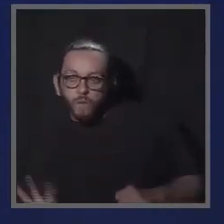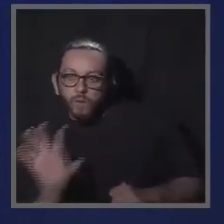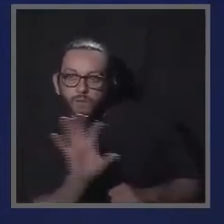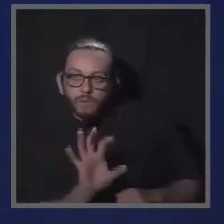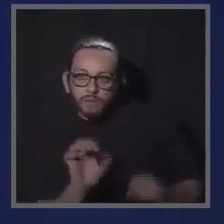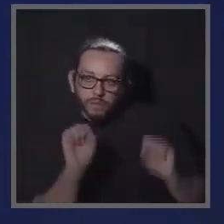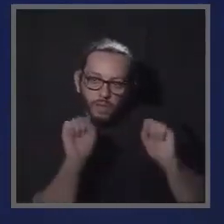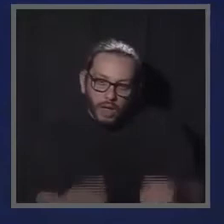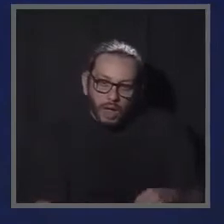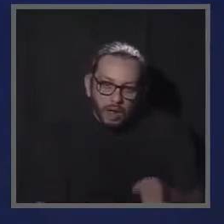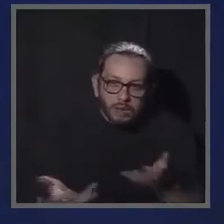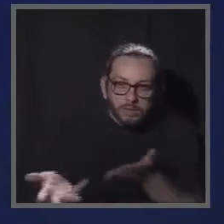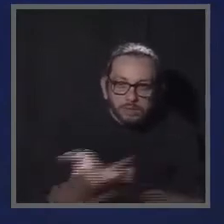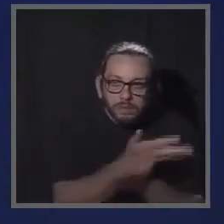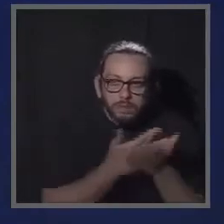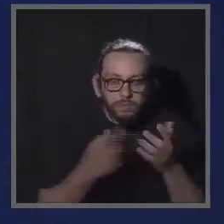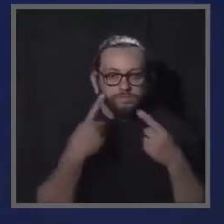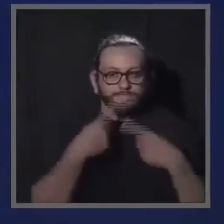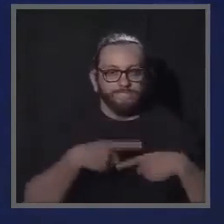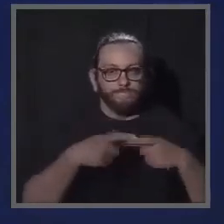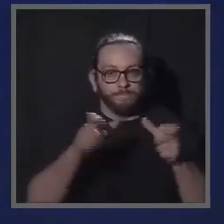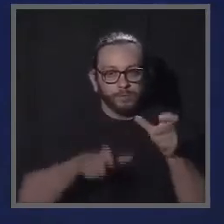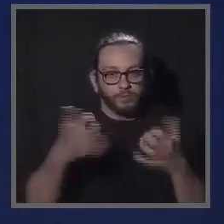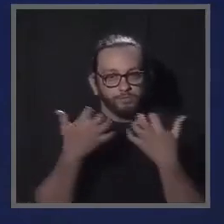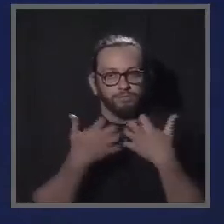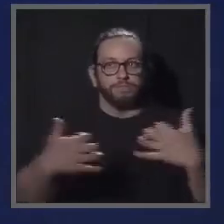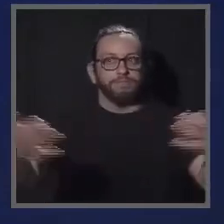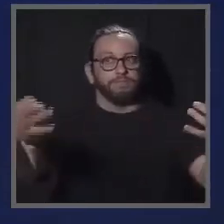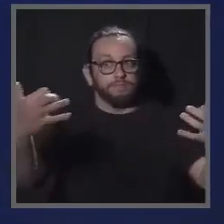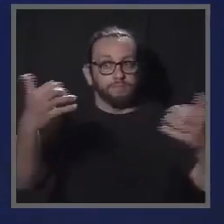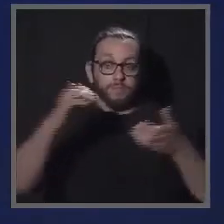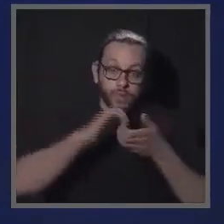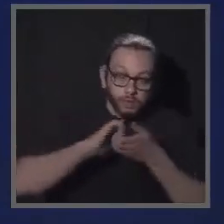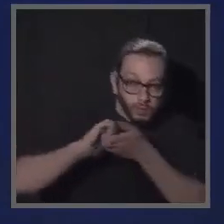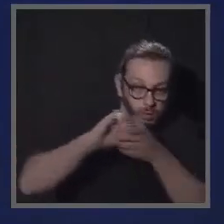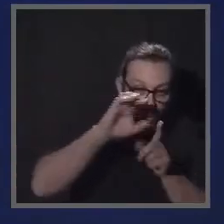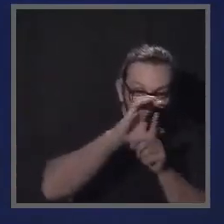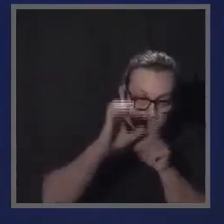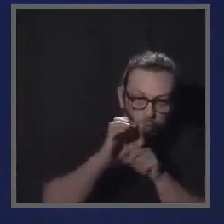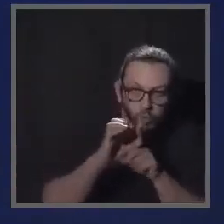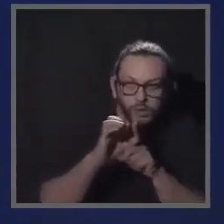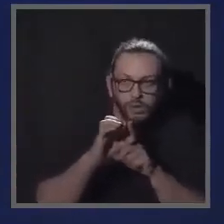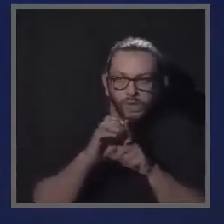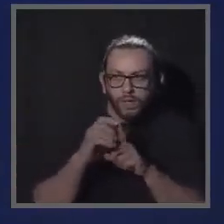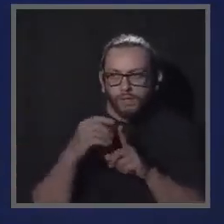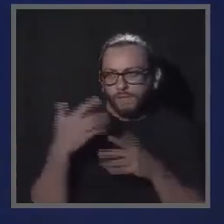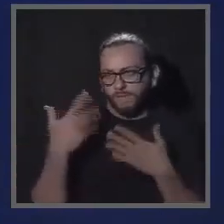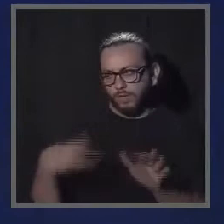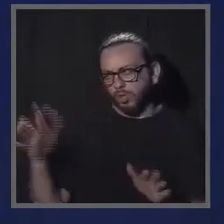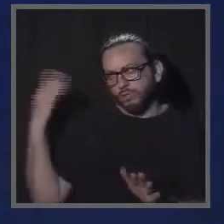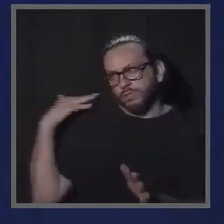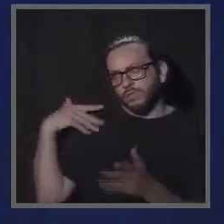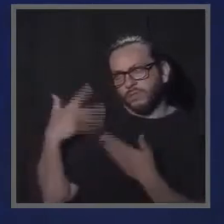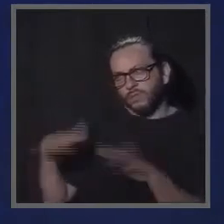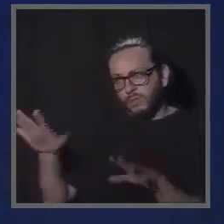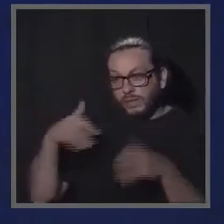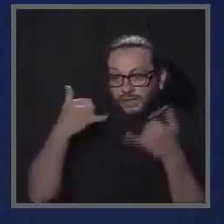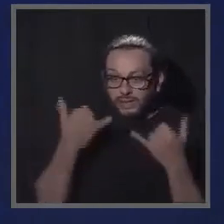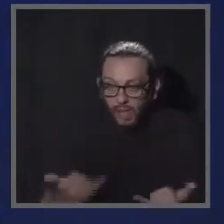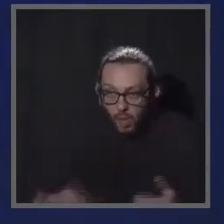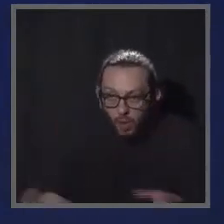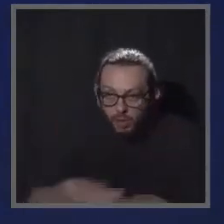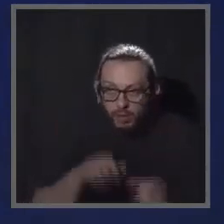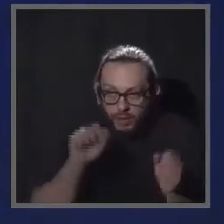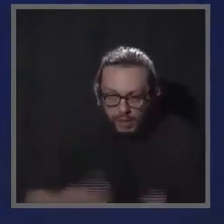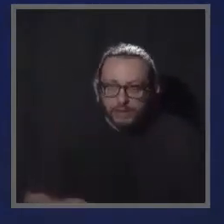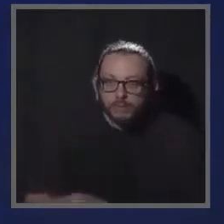instruments of relating with the different audiences. Cultural institutions nowadays, they were already in the past, but nowadays cultural institutions can be